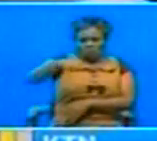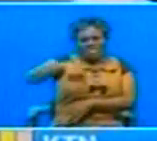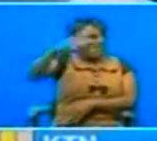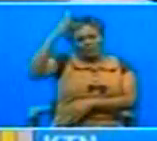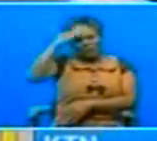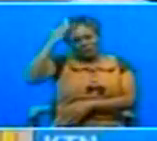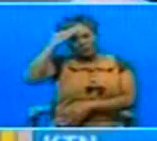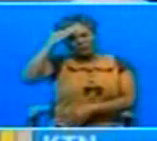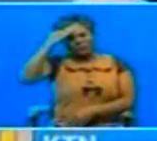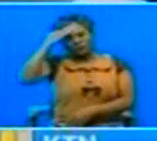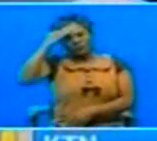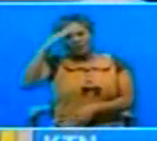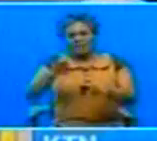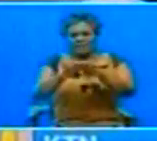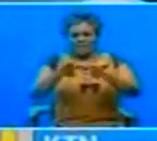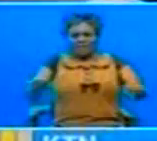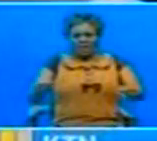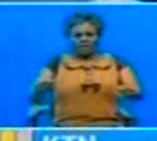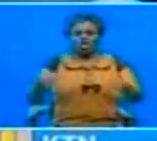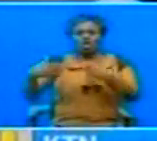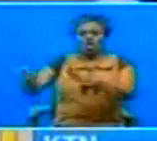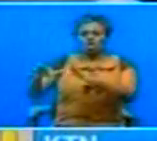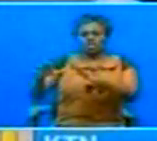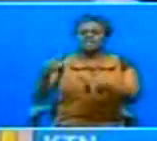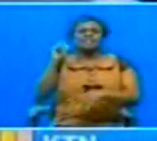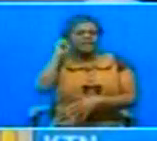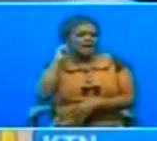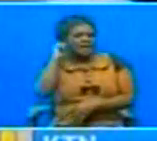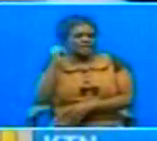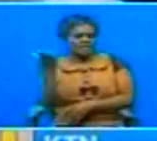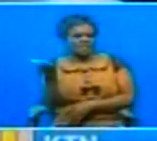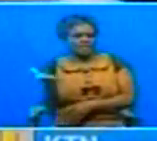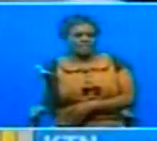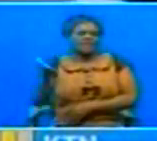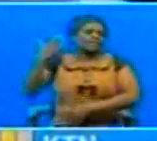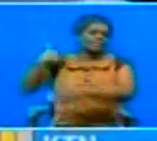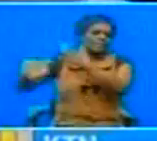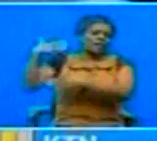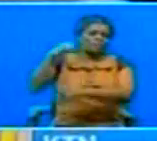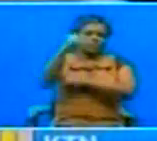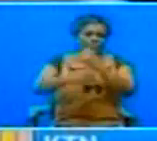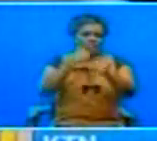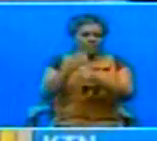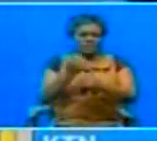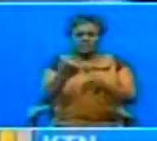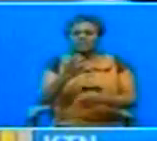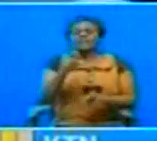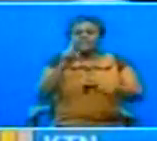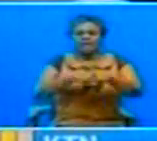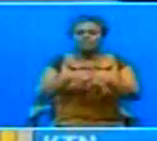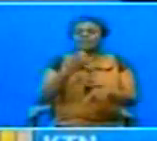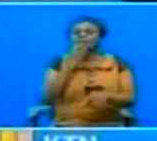that the land that we lost in Andils, those tea estates and so on, which later came to a lease